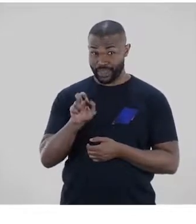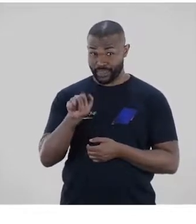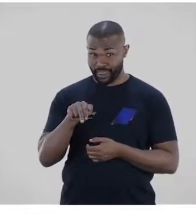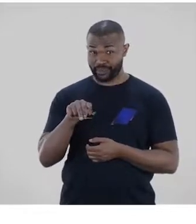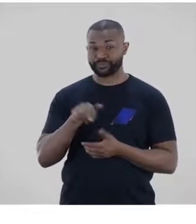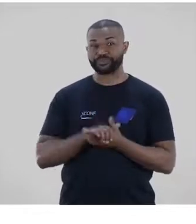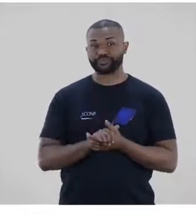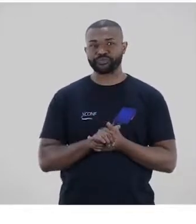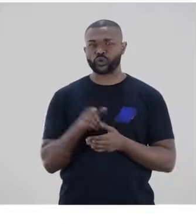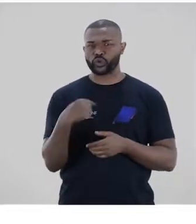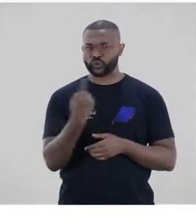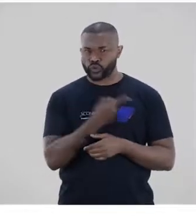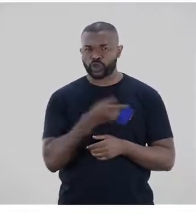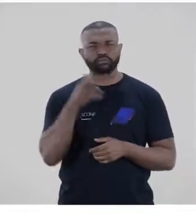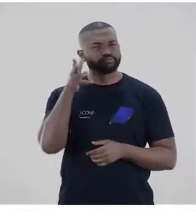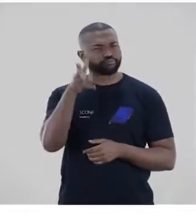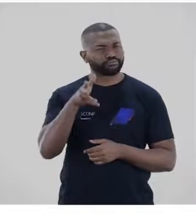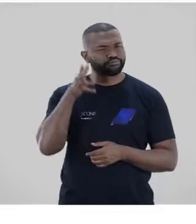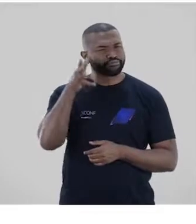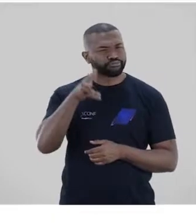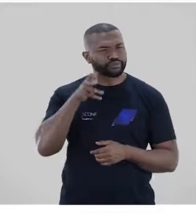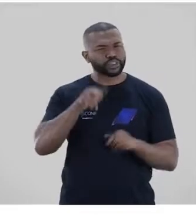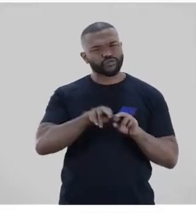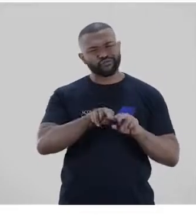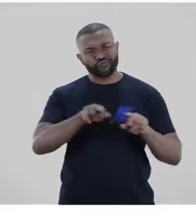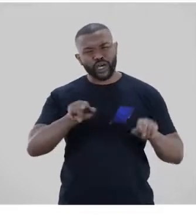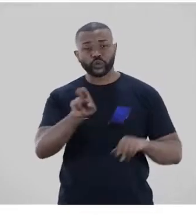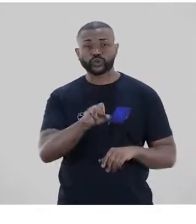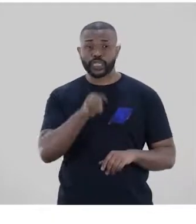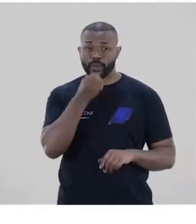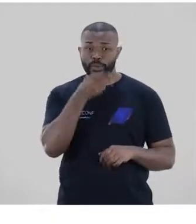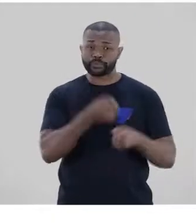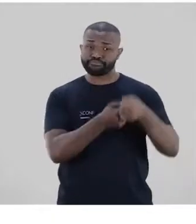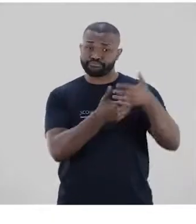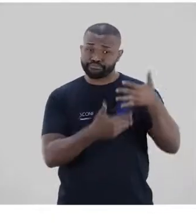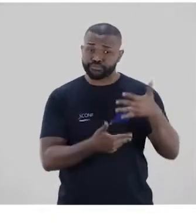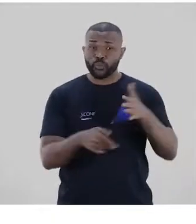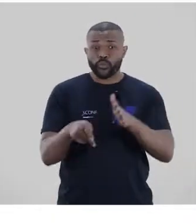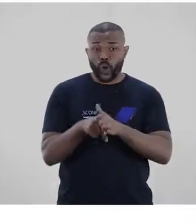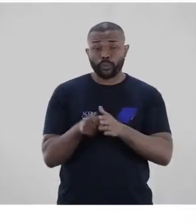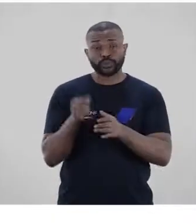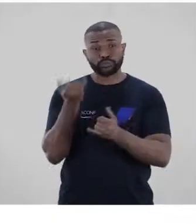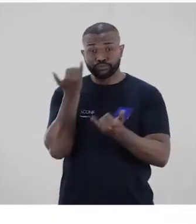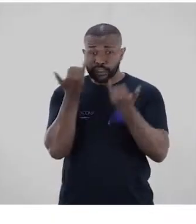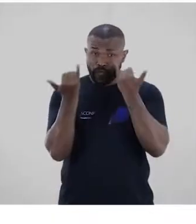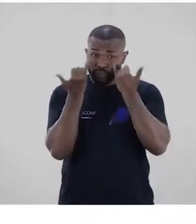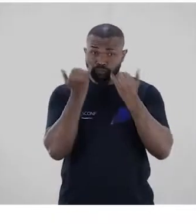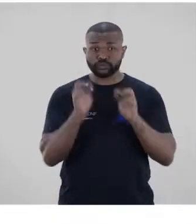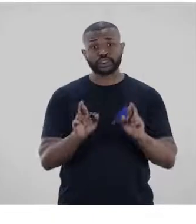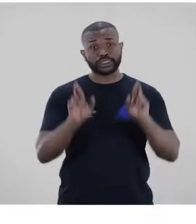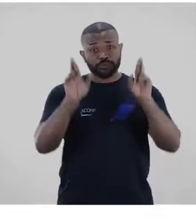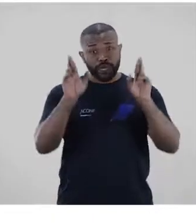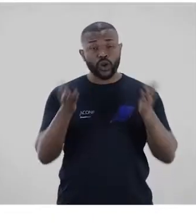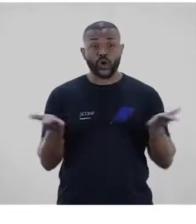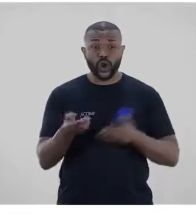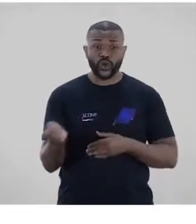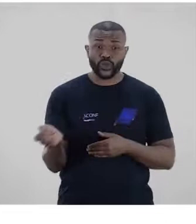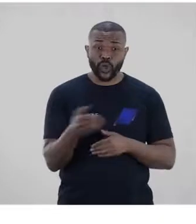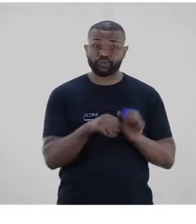about how to do data mesh right. And hopefully with this kind of, this new paradigm, we